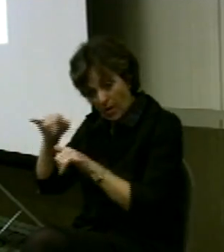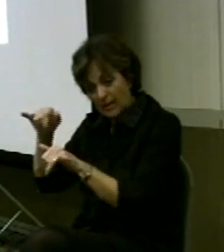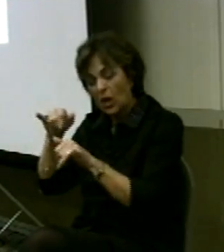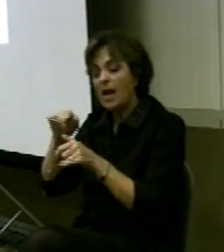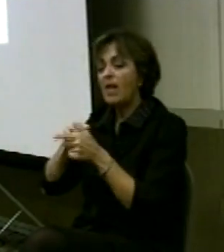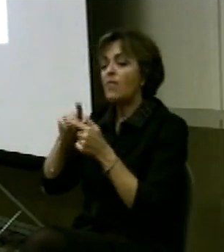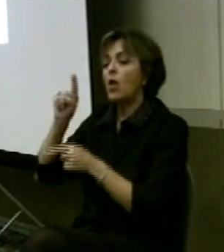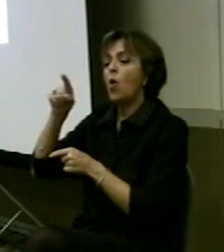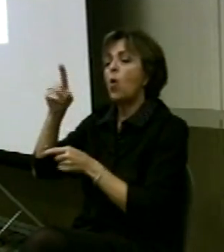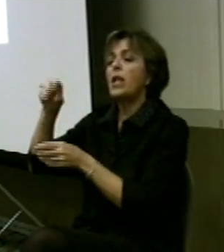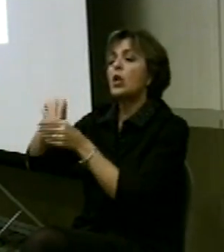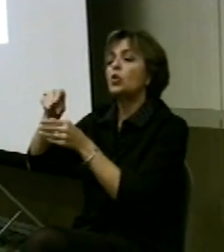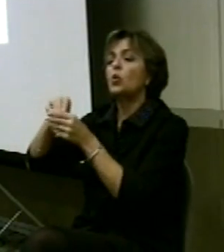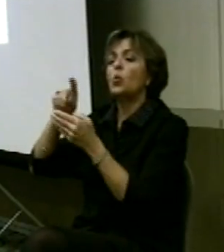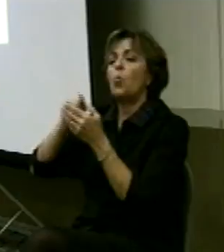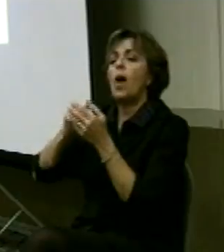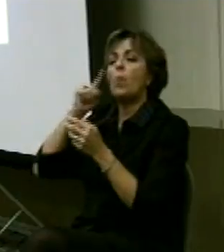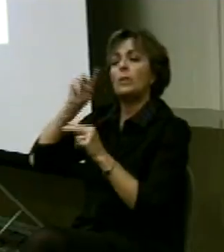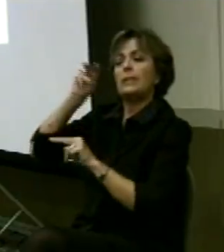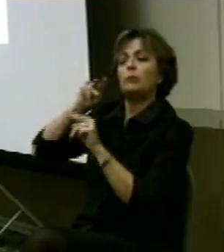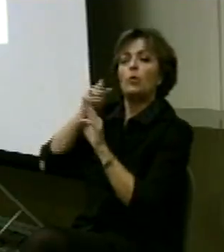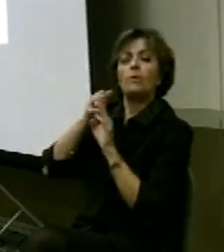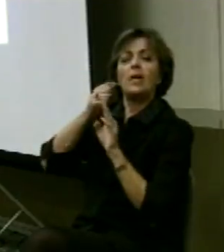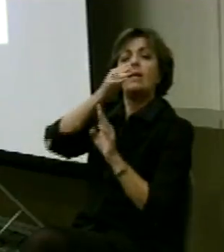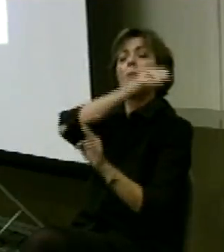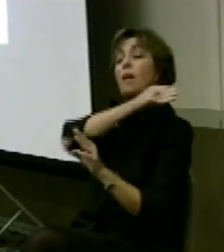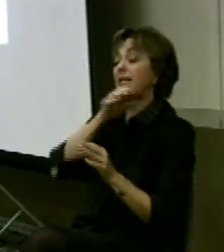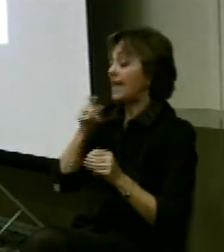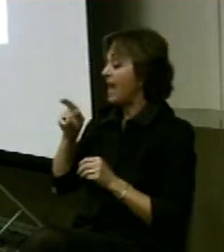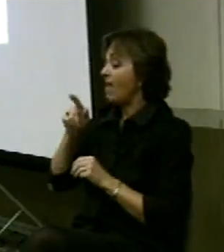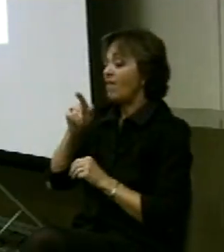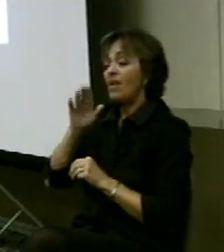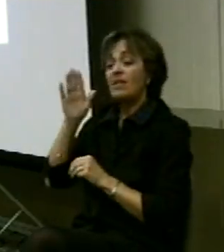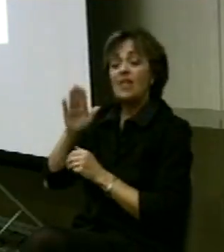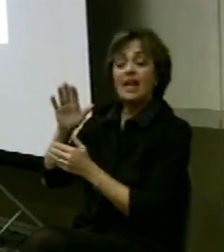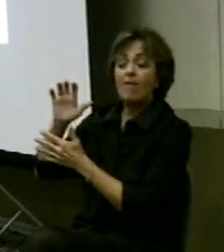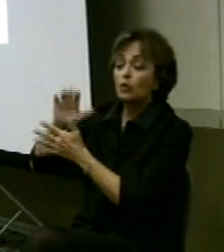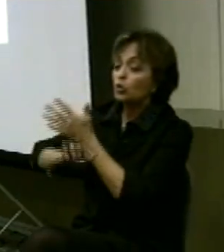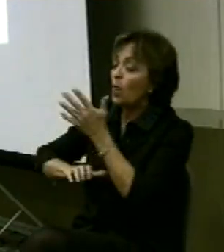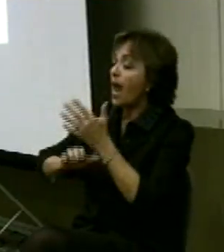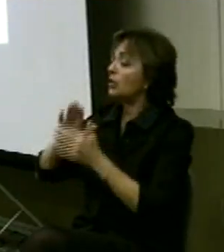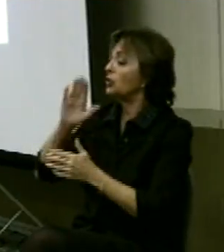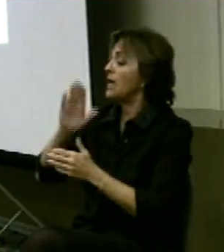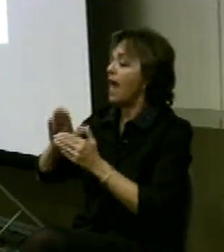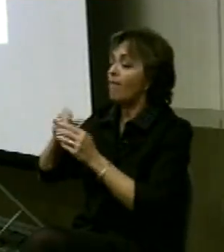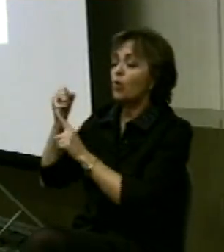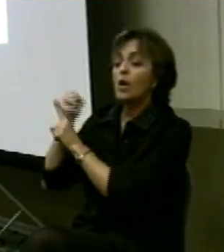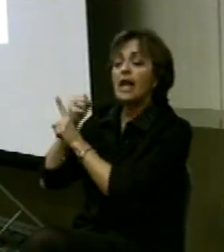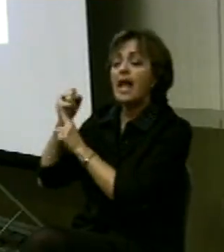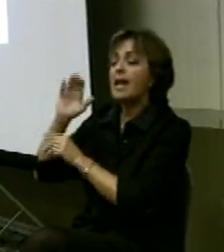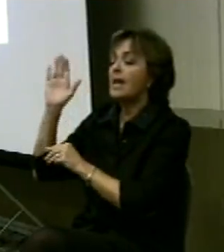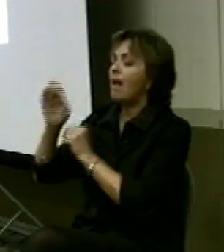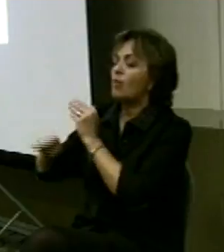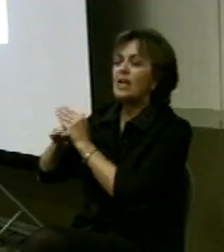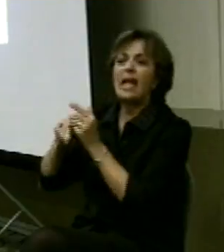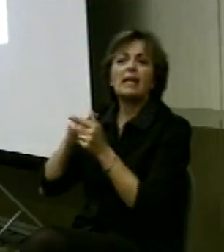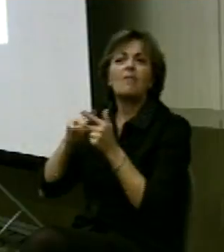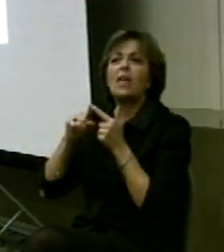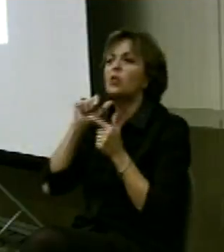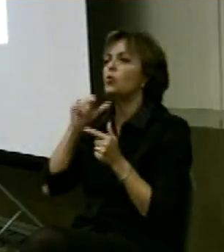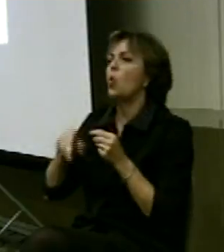those that were observed in the past. So if the student never scratched or never hit or never kicked, then you just don't put that on the